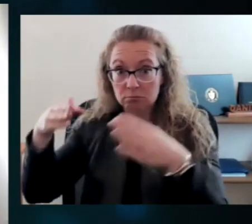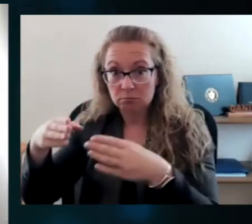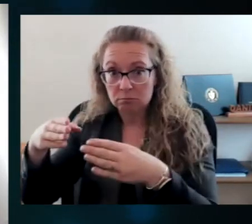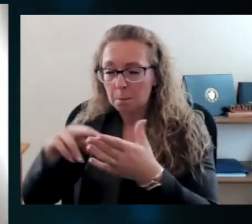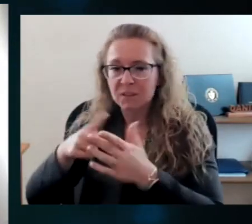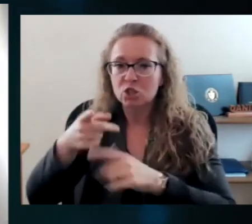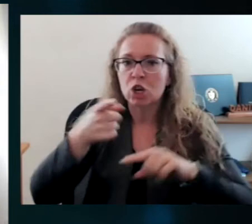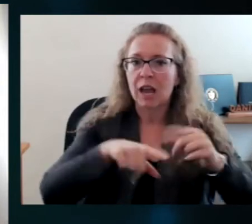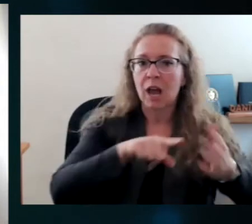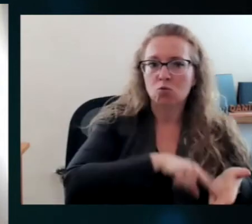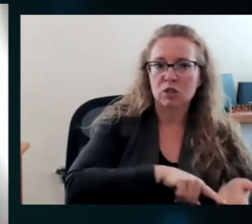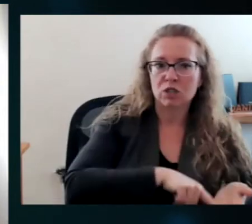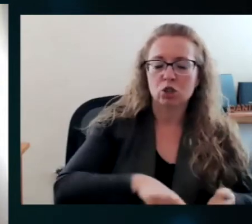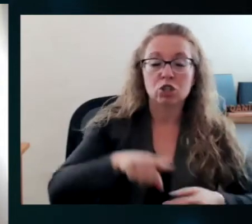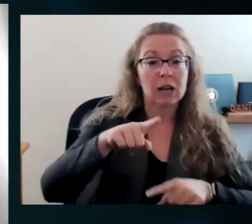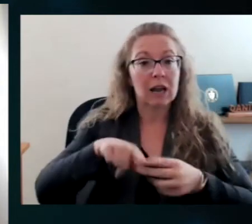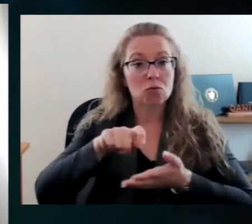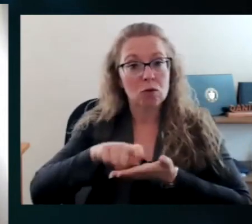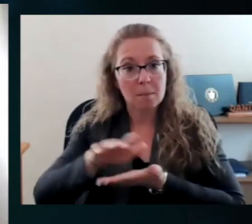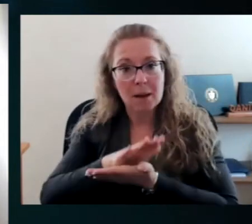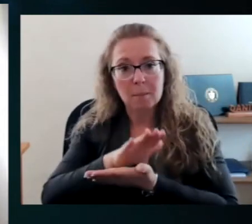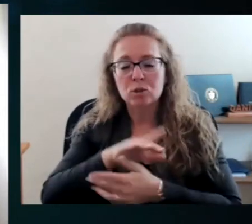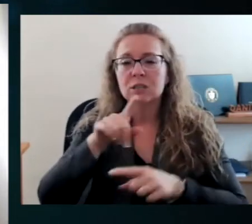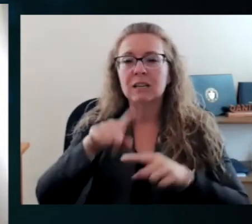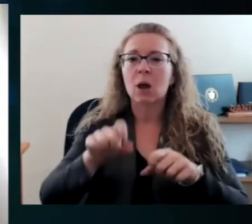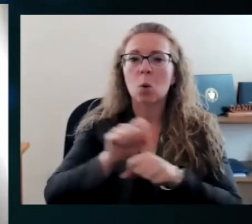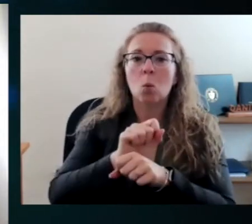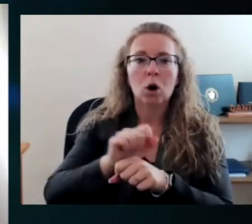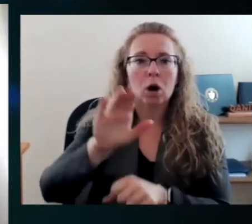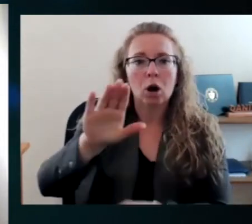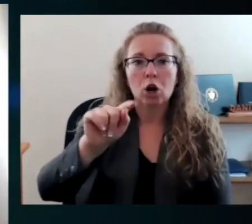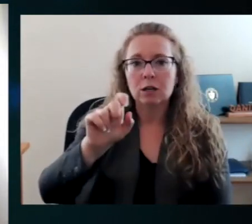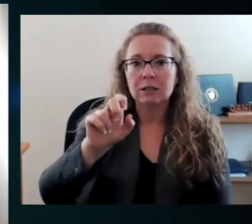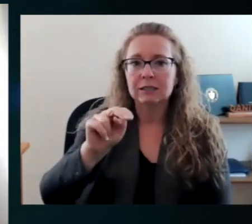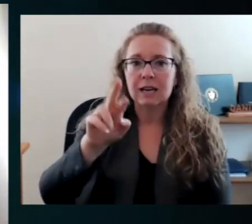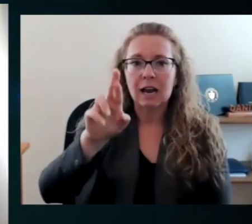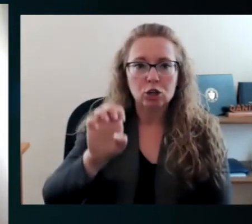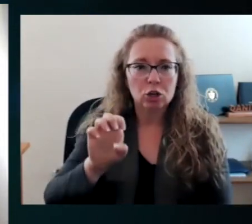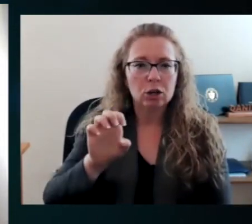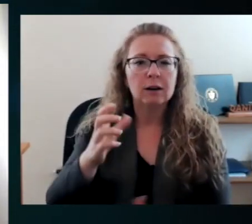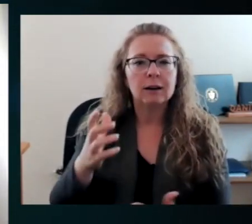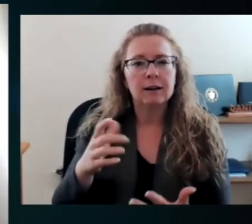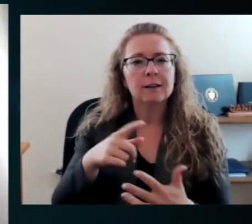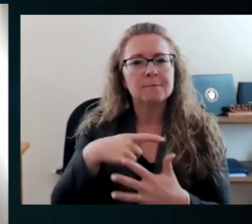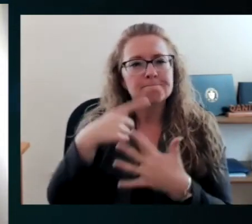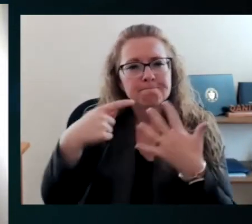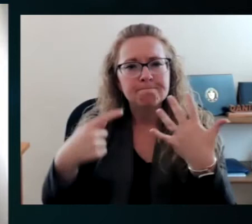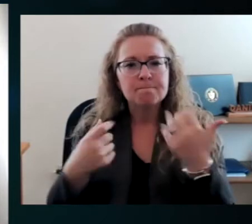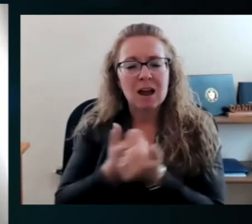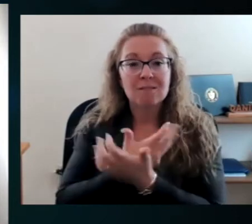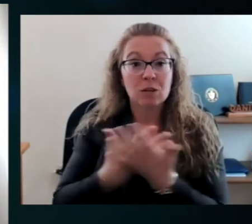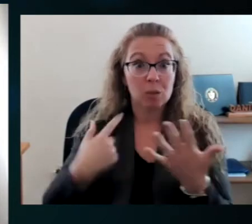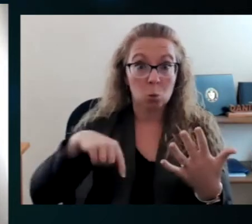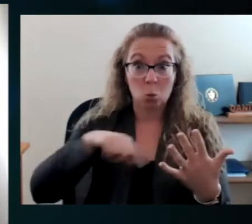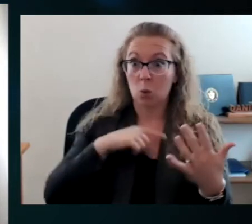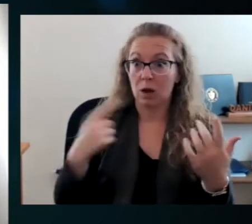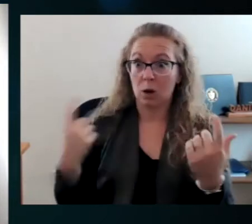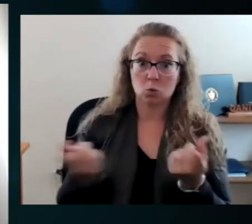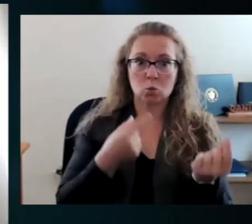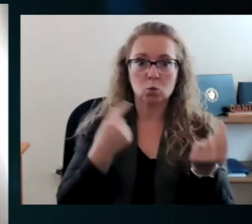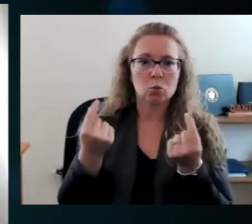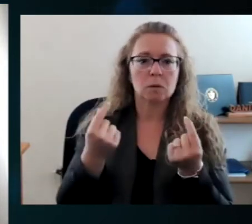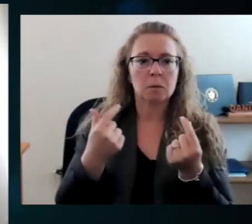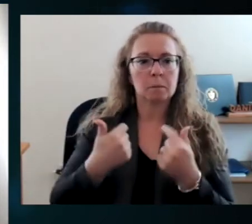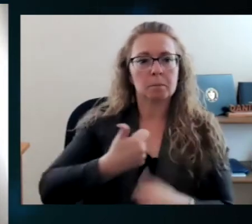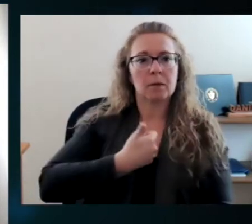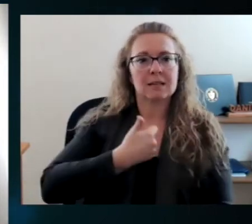writing papers, working on her tenure case, like all of these things that all of us have to do. And like, I know myself, I end